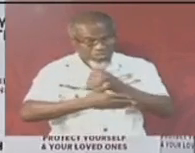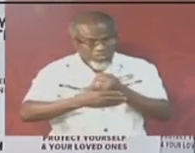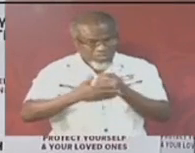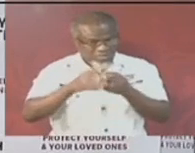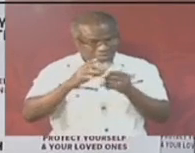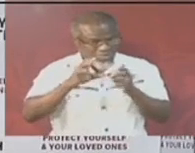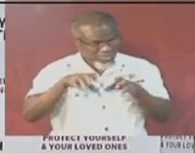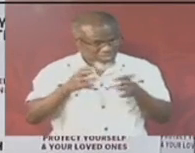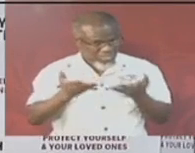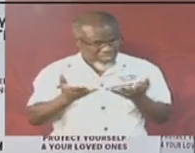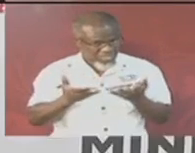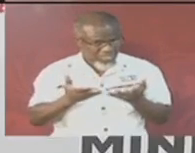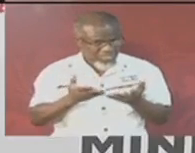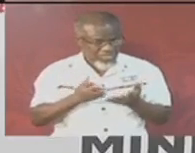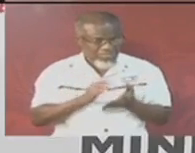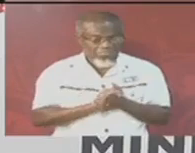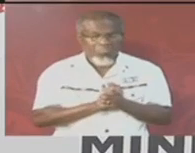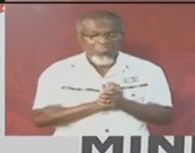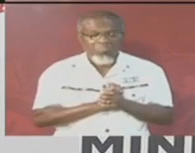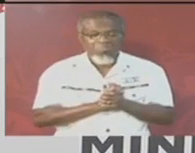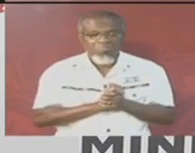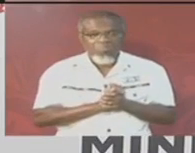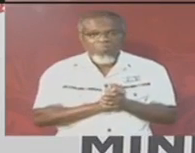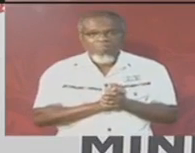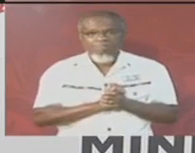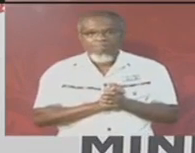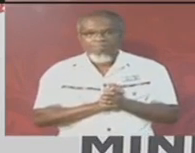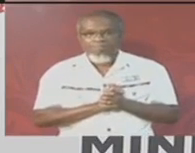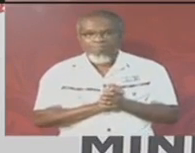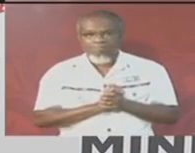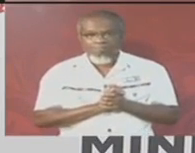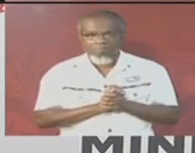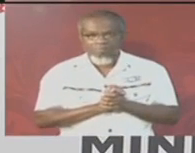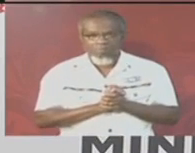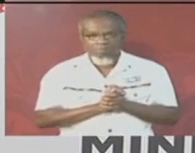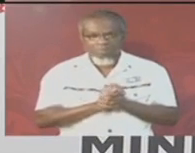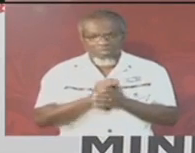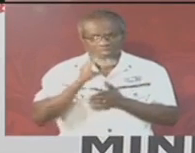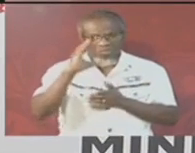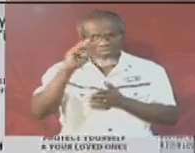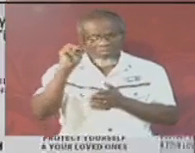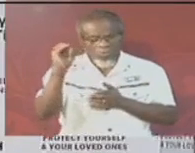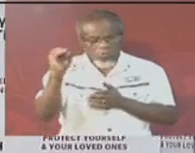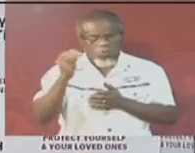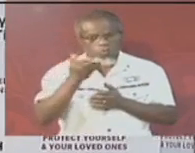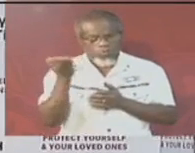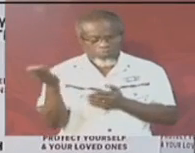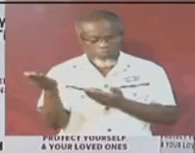Thank you very much for your question. The Chief Medical Officer would address.